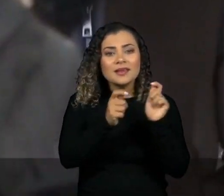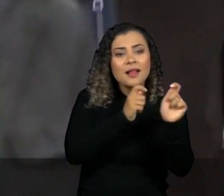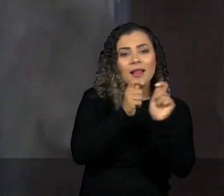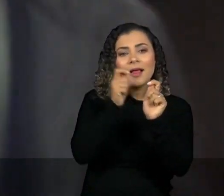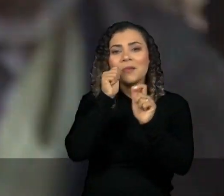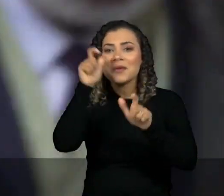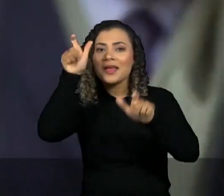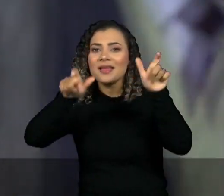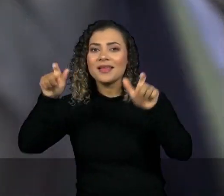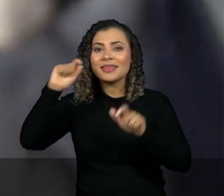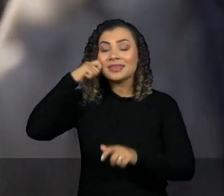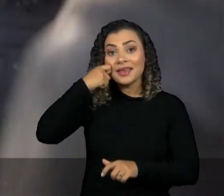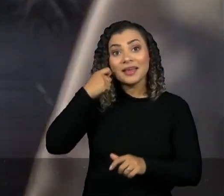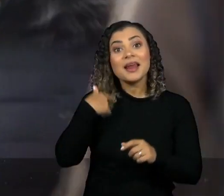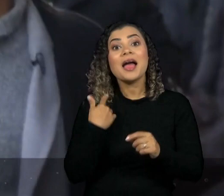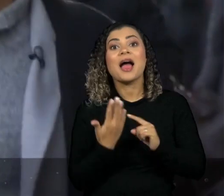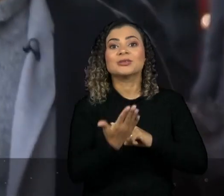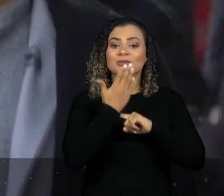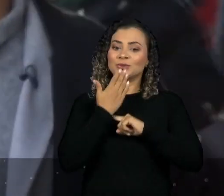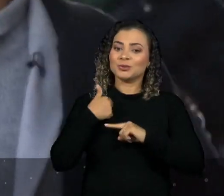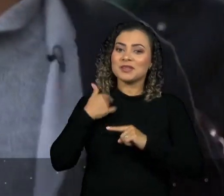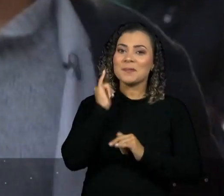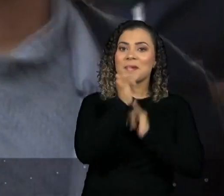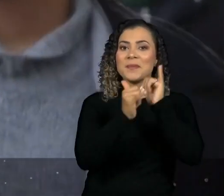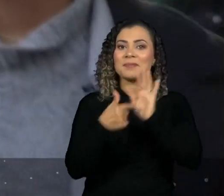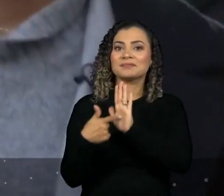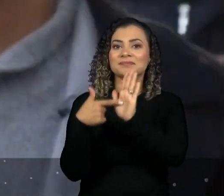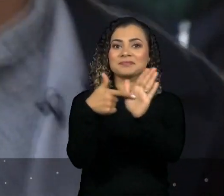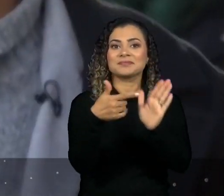que me ajudam a contar essa história.